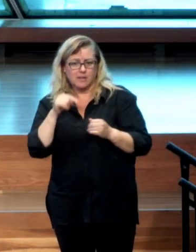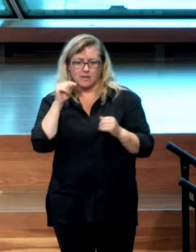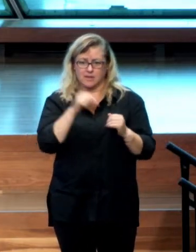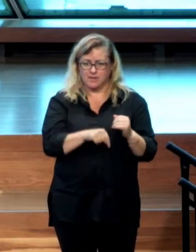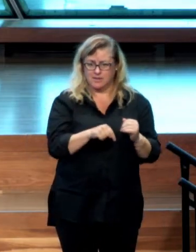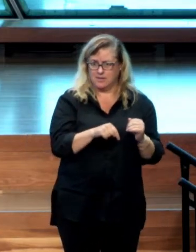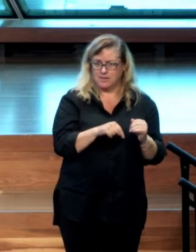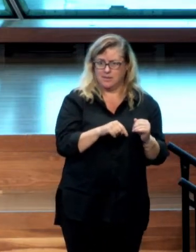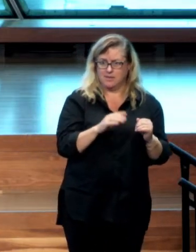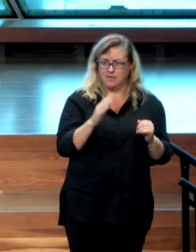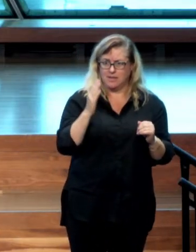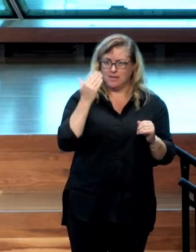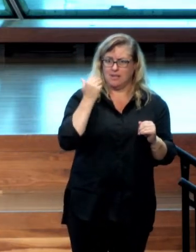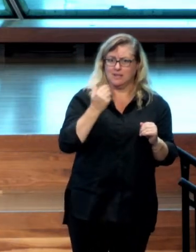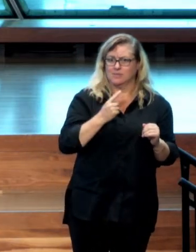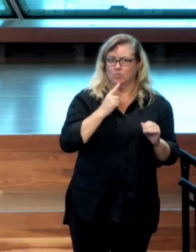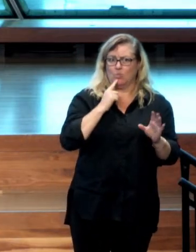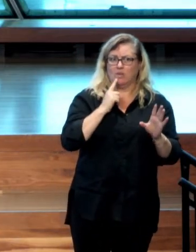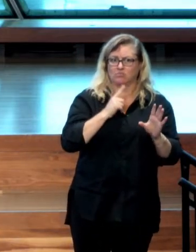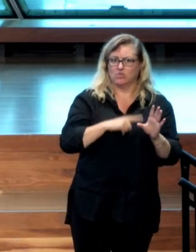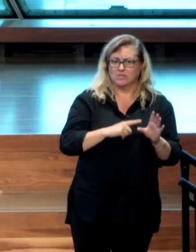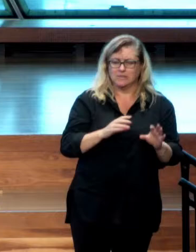decade, let alone last 100 years.